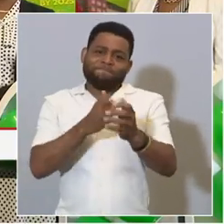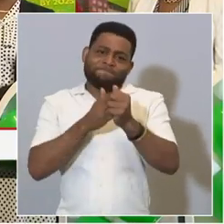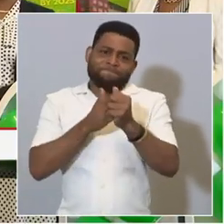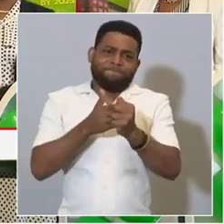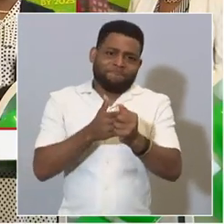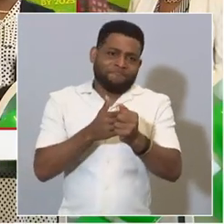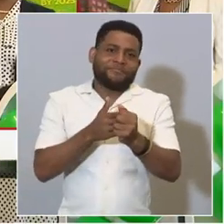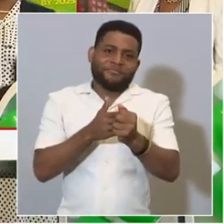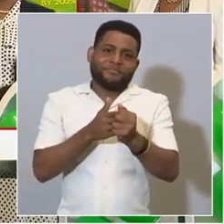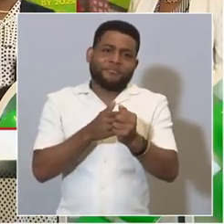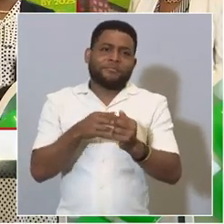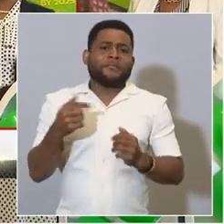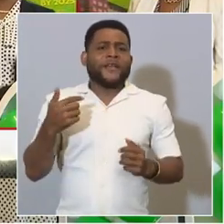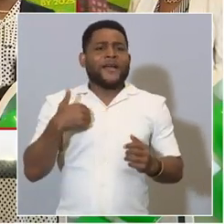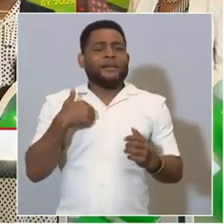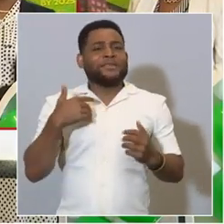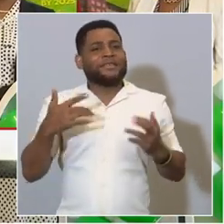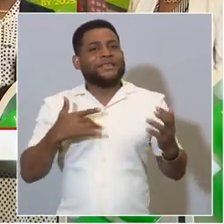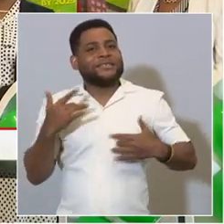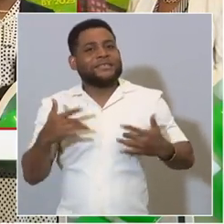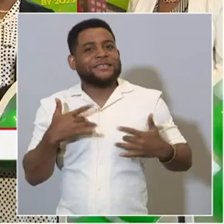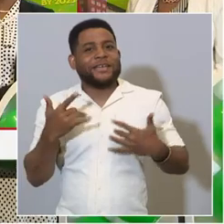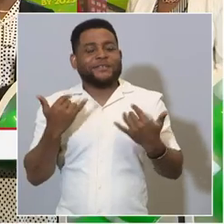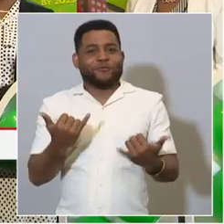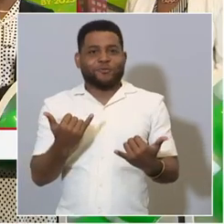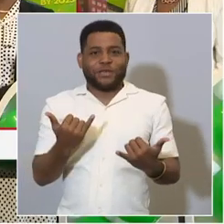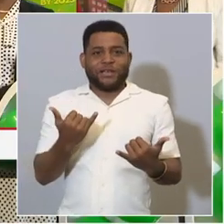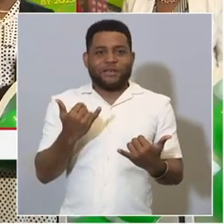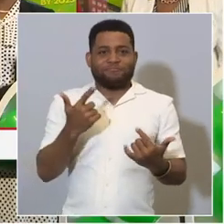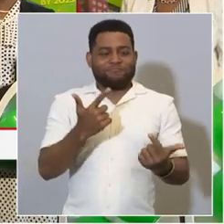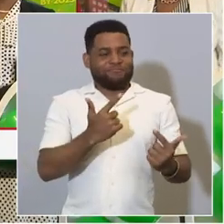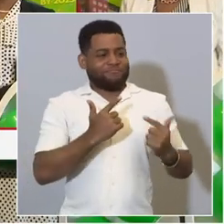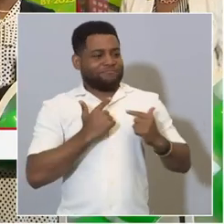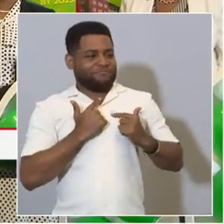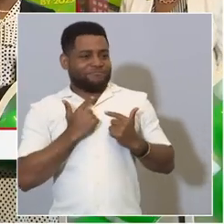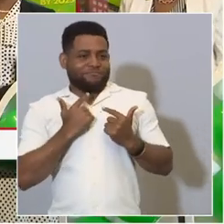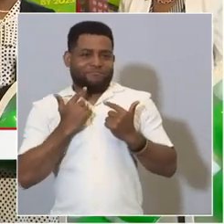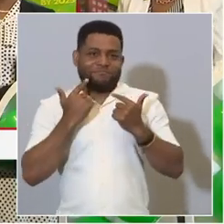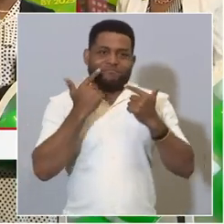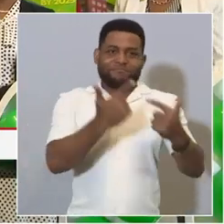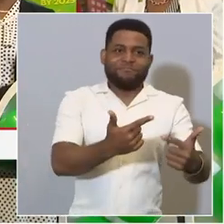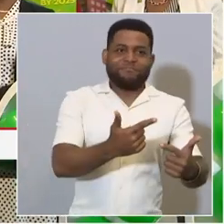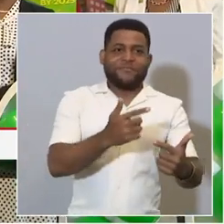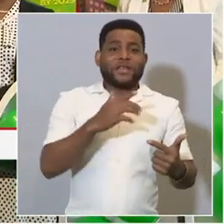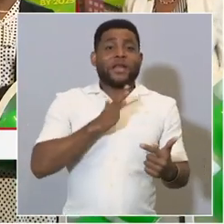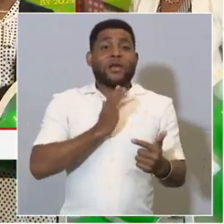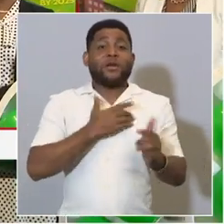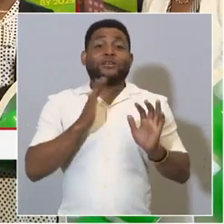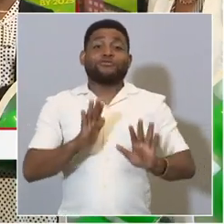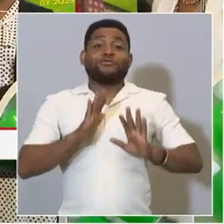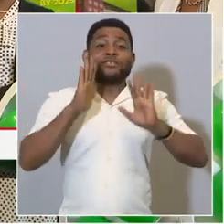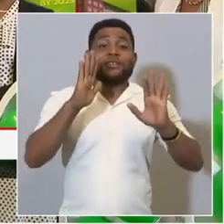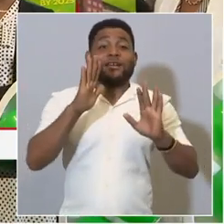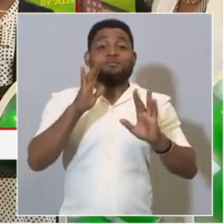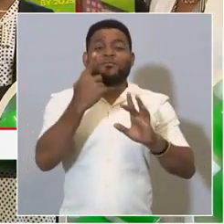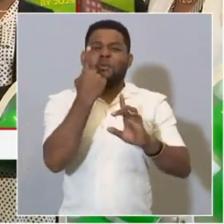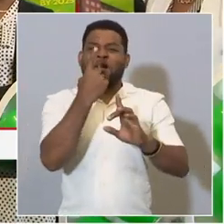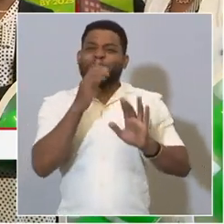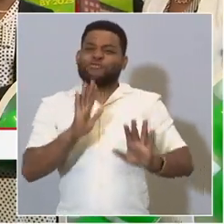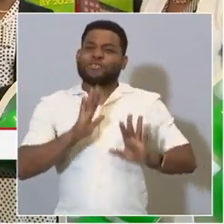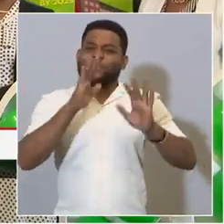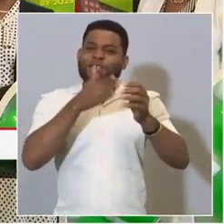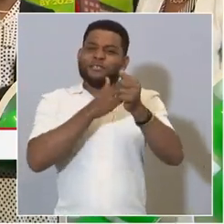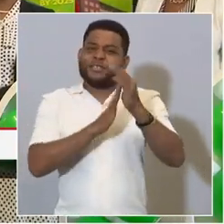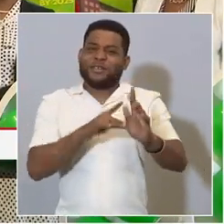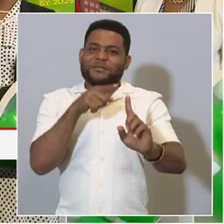am now very excited to turn the podium and mic over to one of our great leaders, particularly leading the housing,